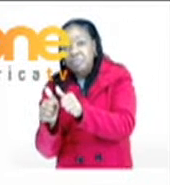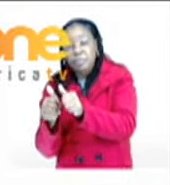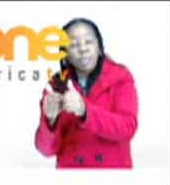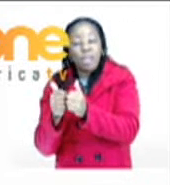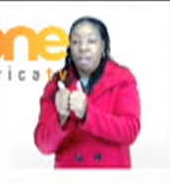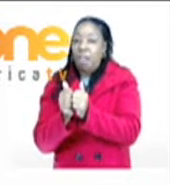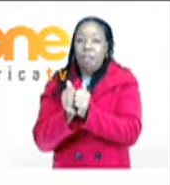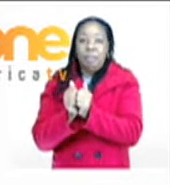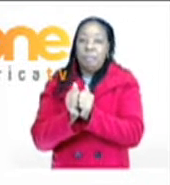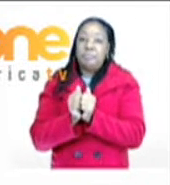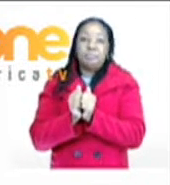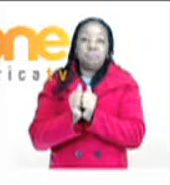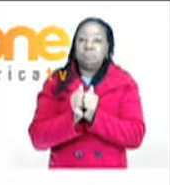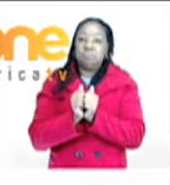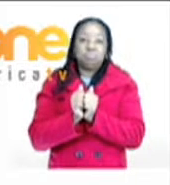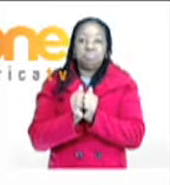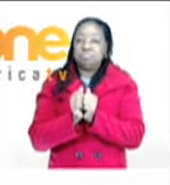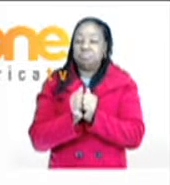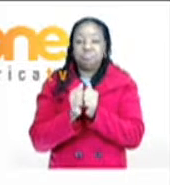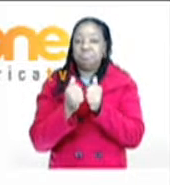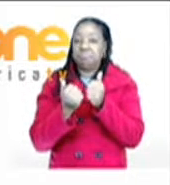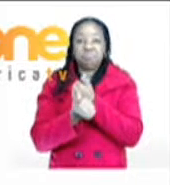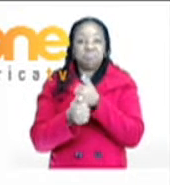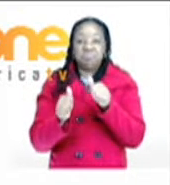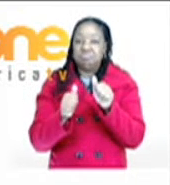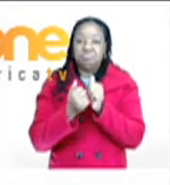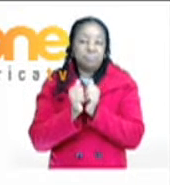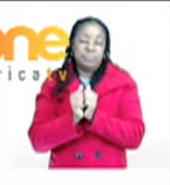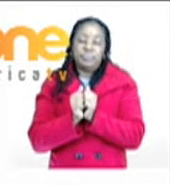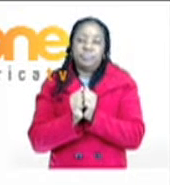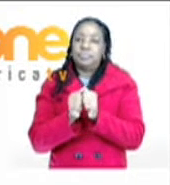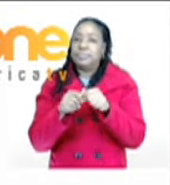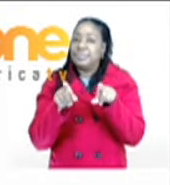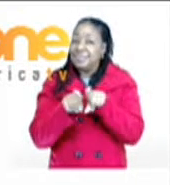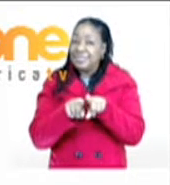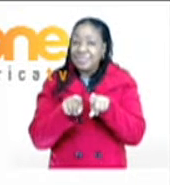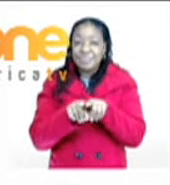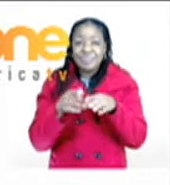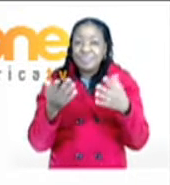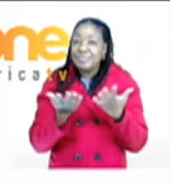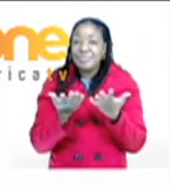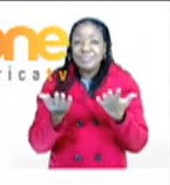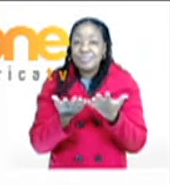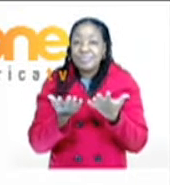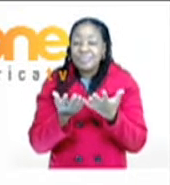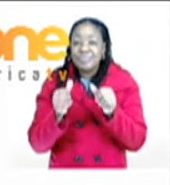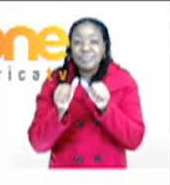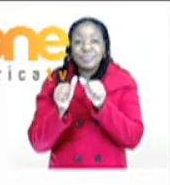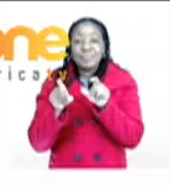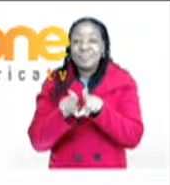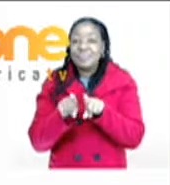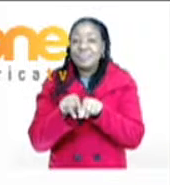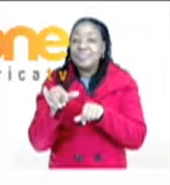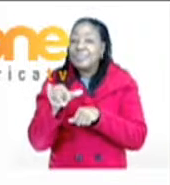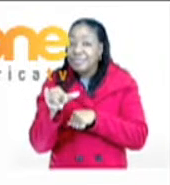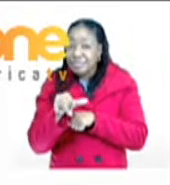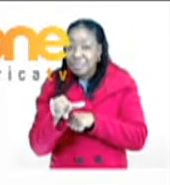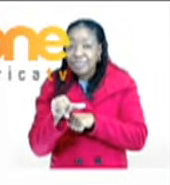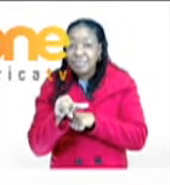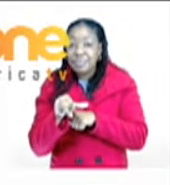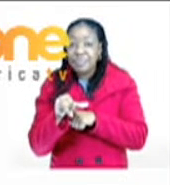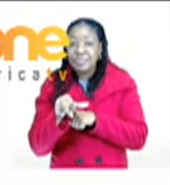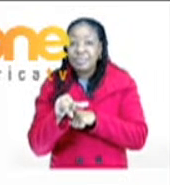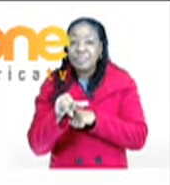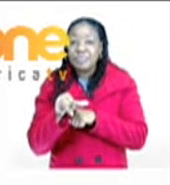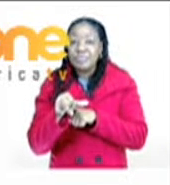in onto the right-hand side. Does the shape fit in nicely? No, it doesn't. Let's try to put